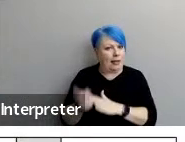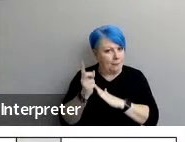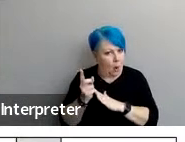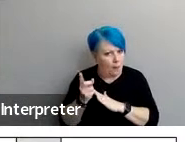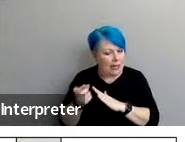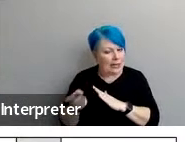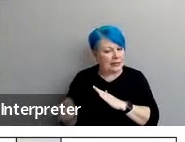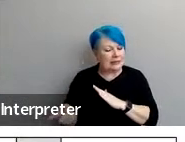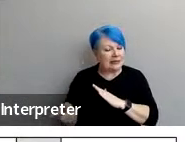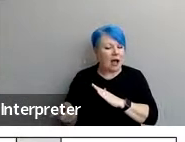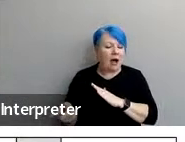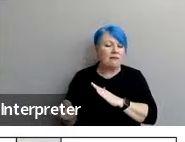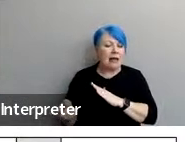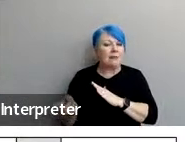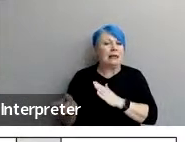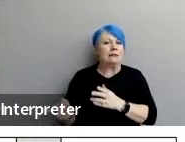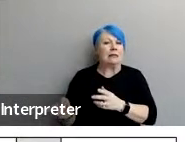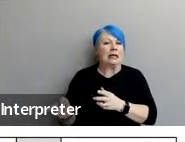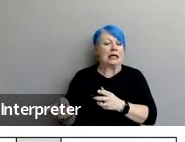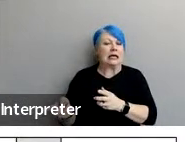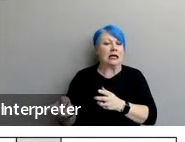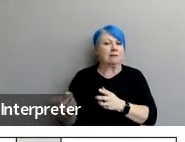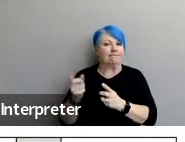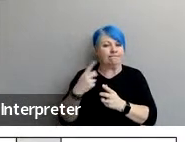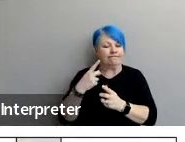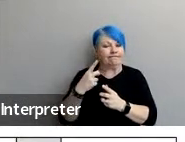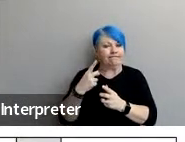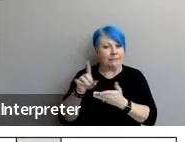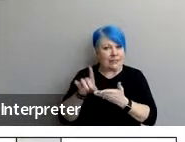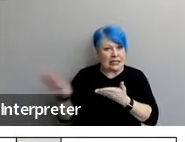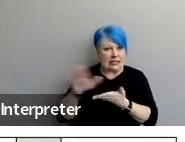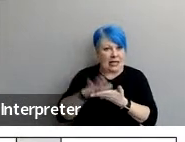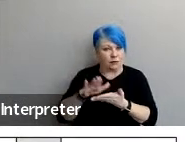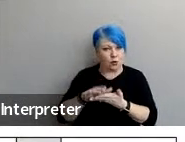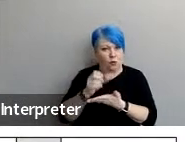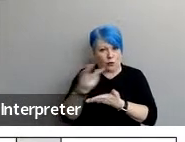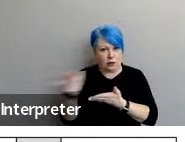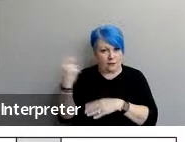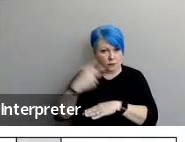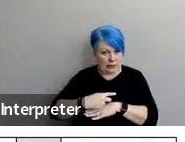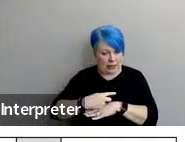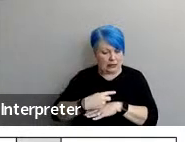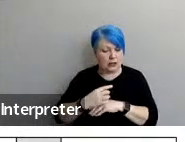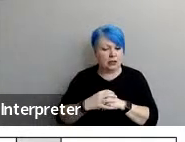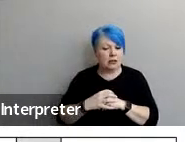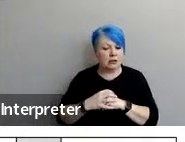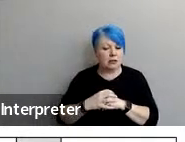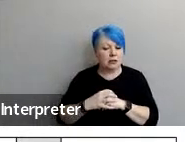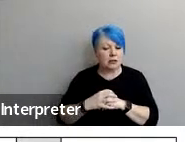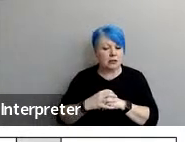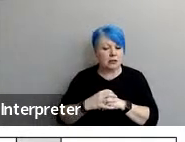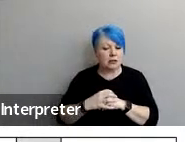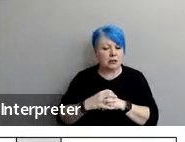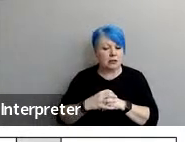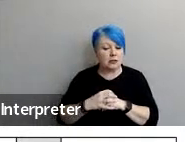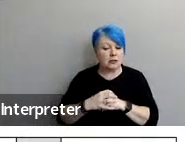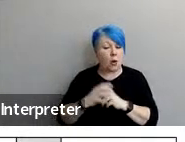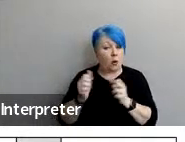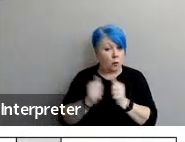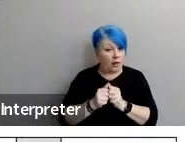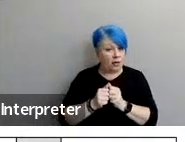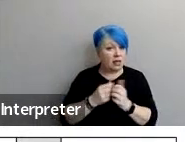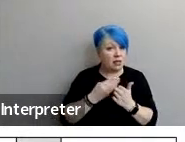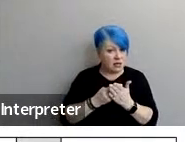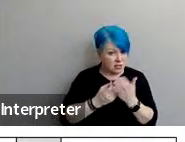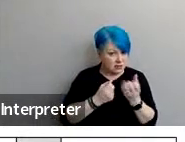30 days for out-of-school suspension. In addition to that, through those DISPRO funds, a lot of them bring